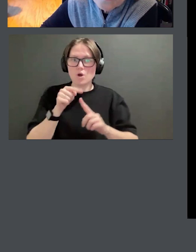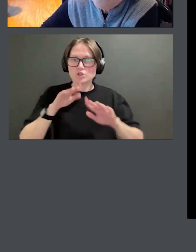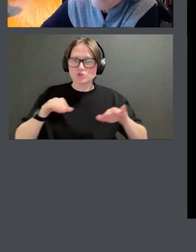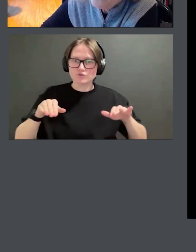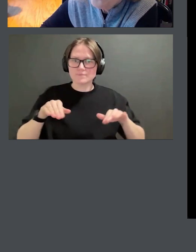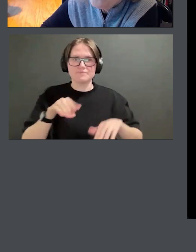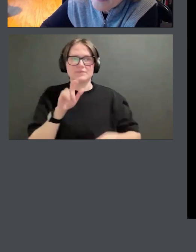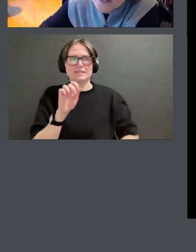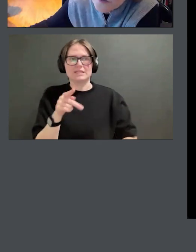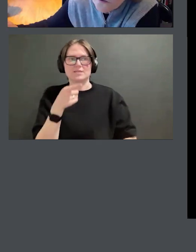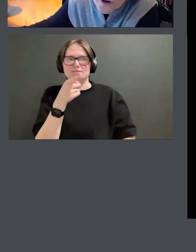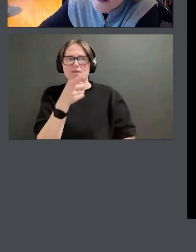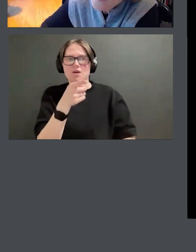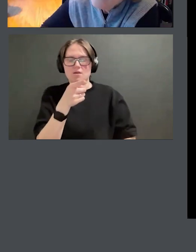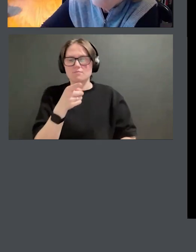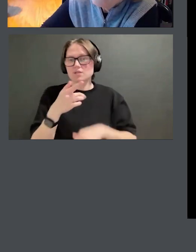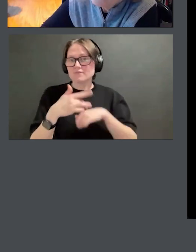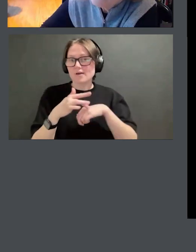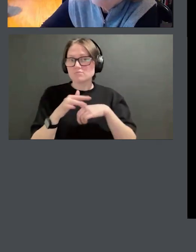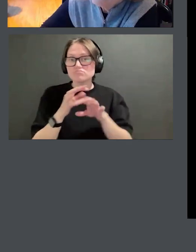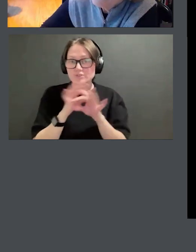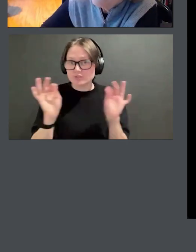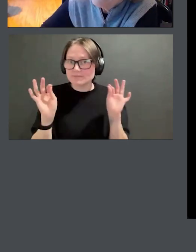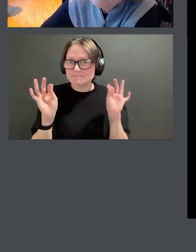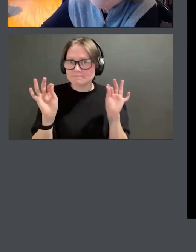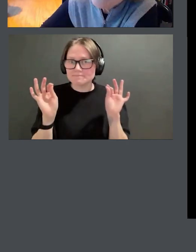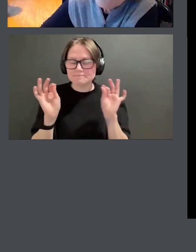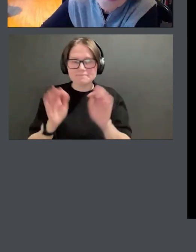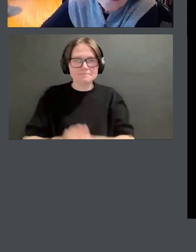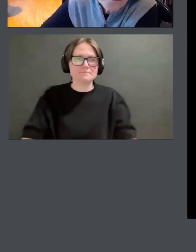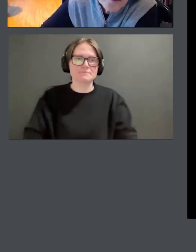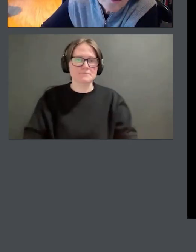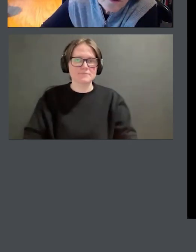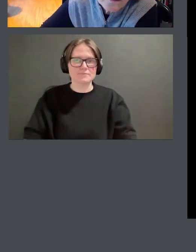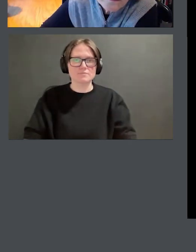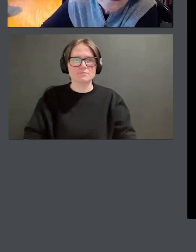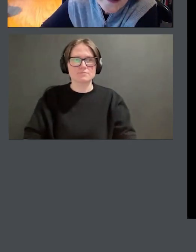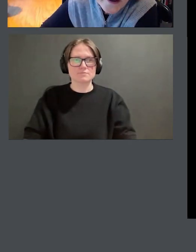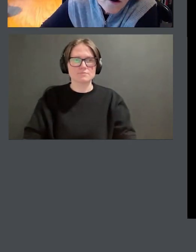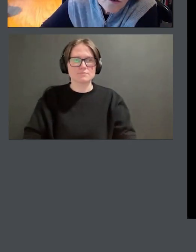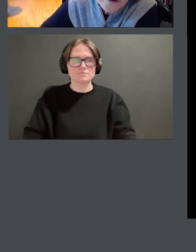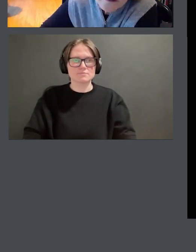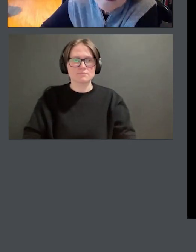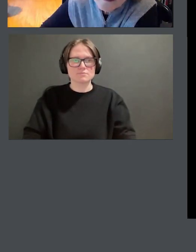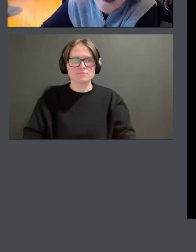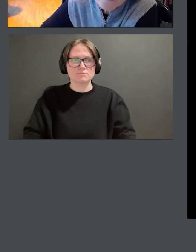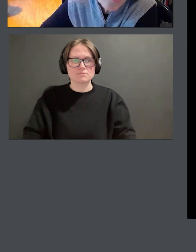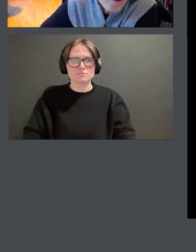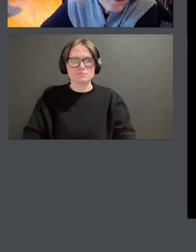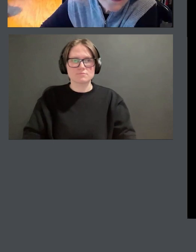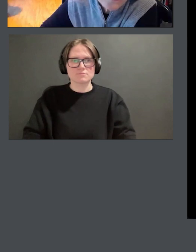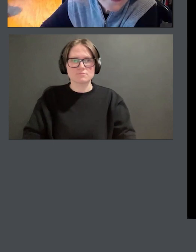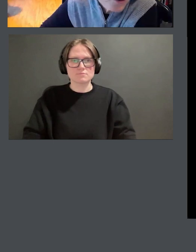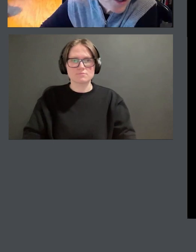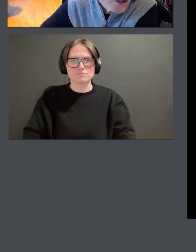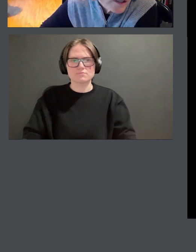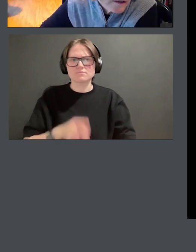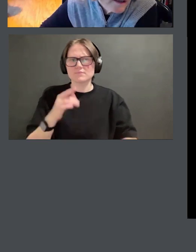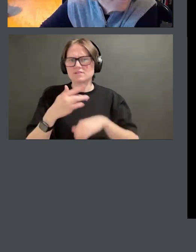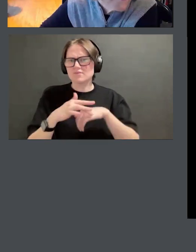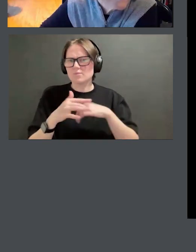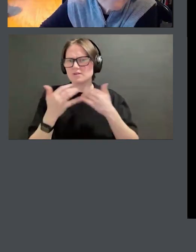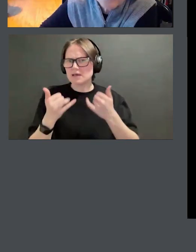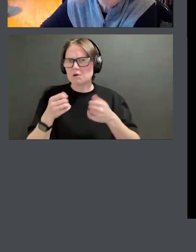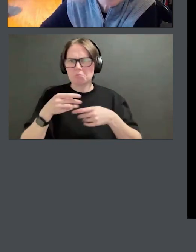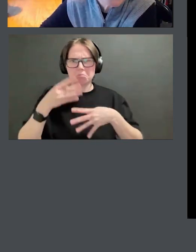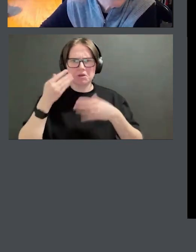It is available and it's free. This is available now in, I don't know how many languages,